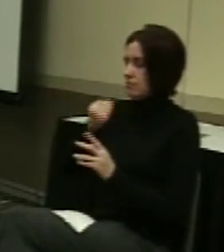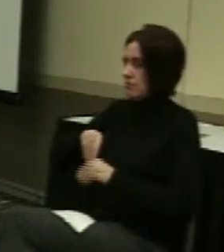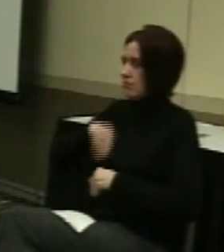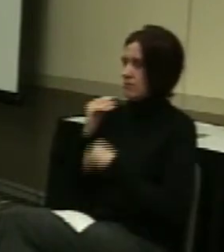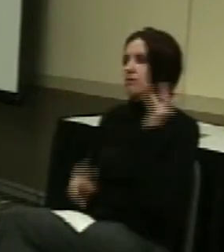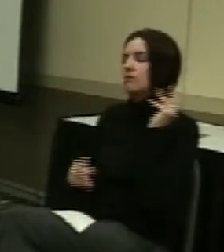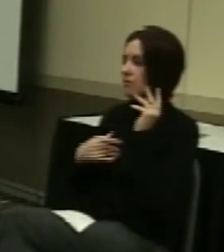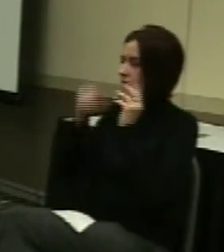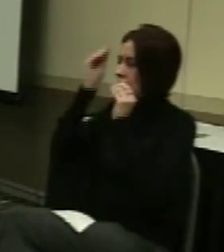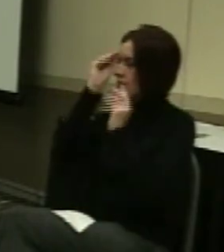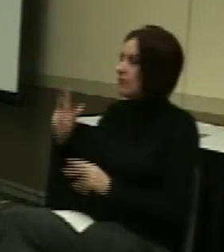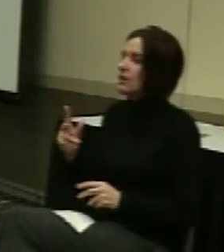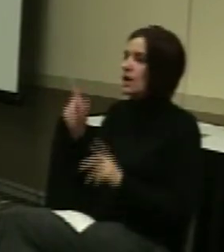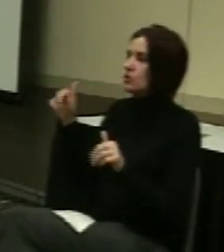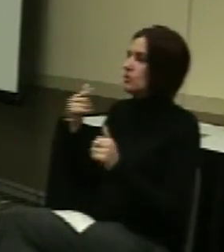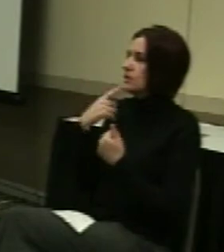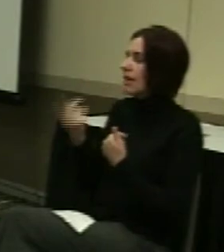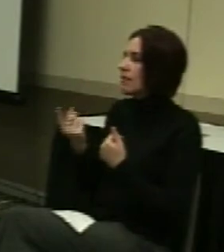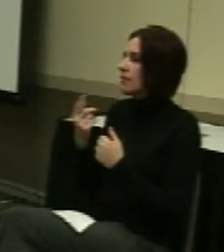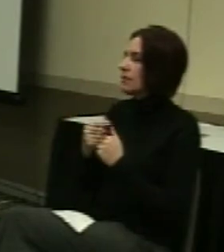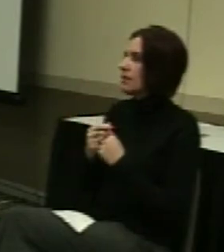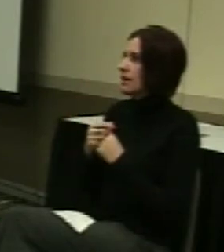put it, tell it how many